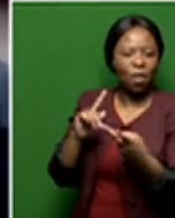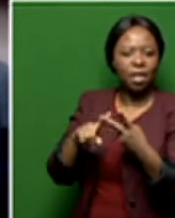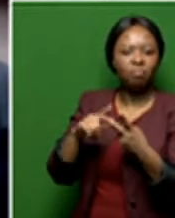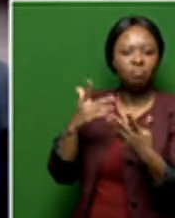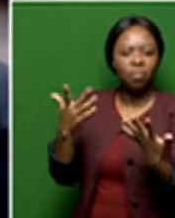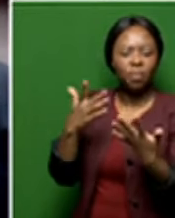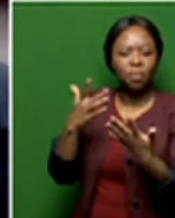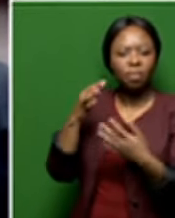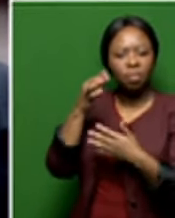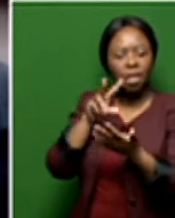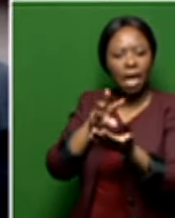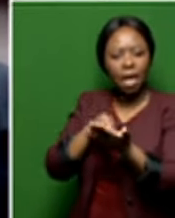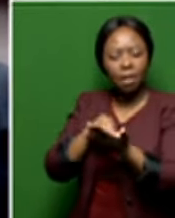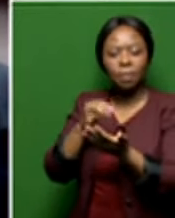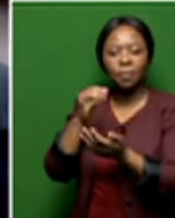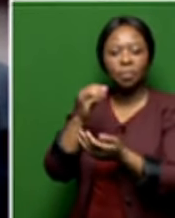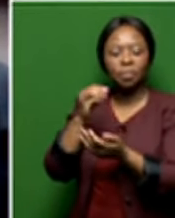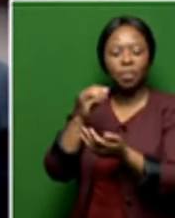up being a recording artist.